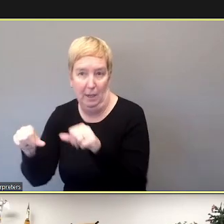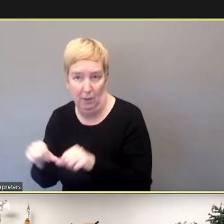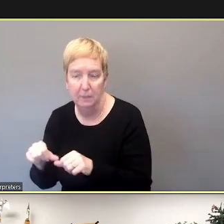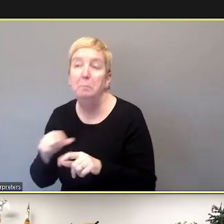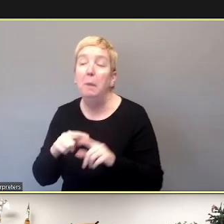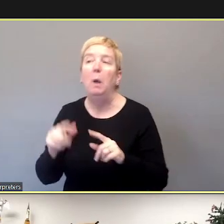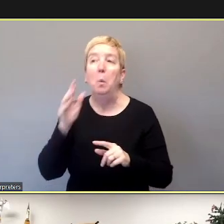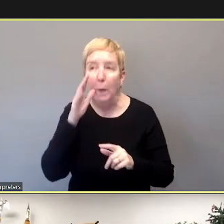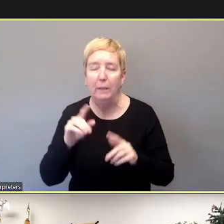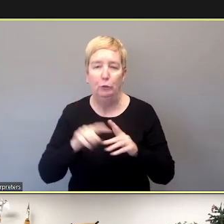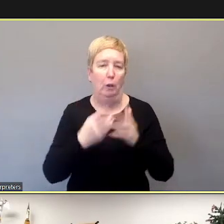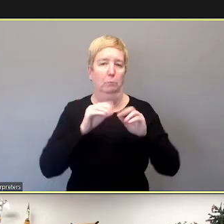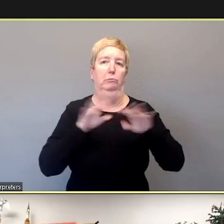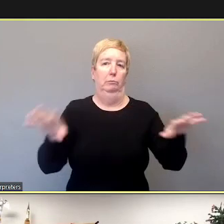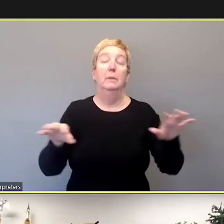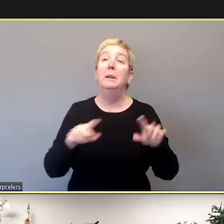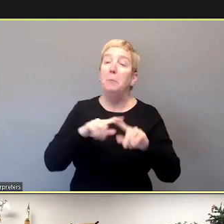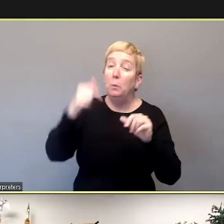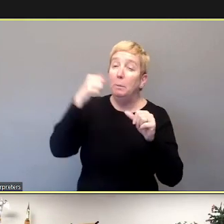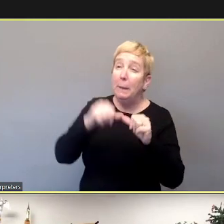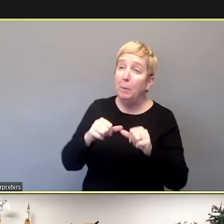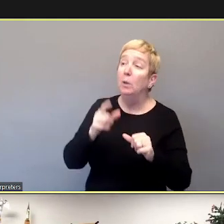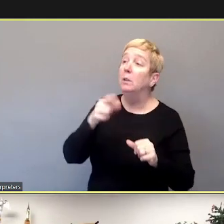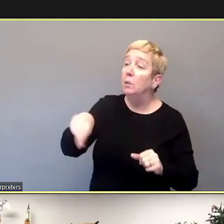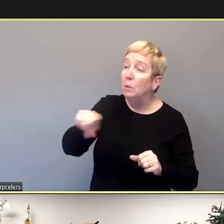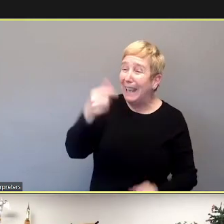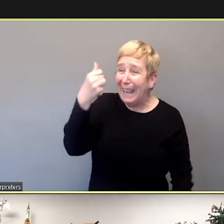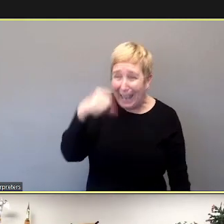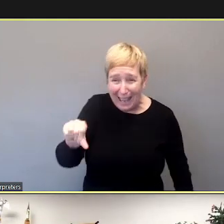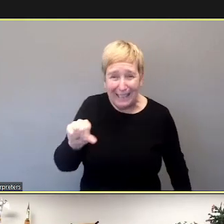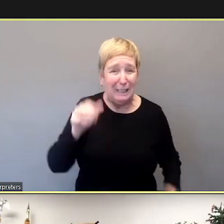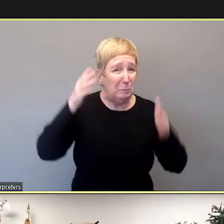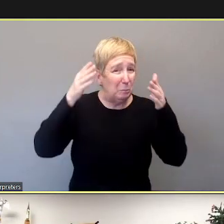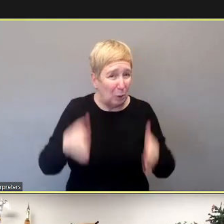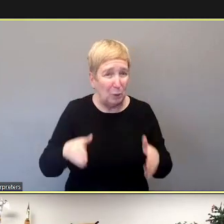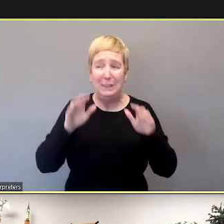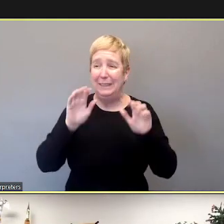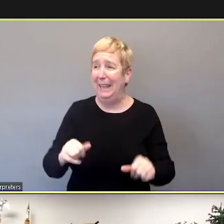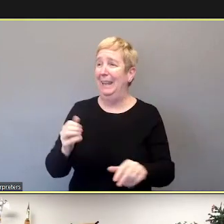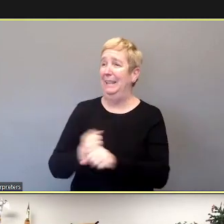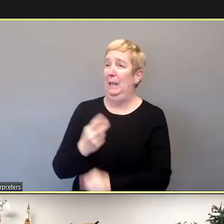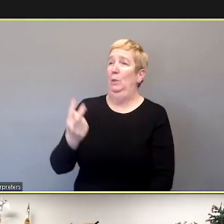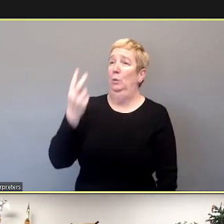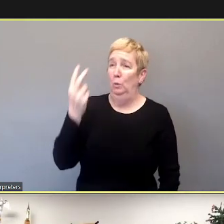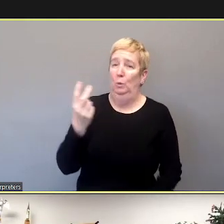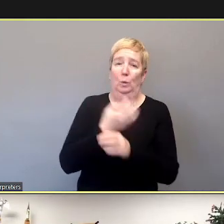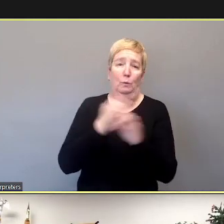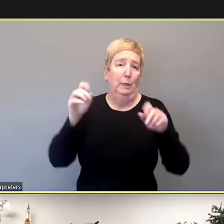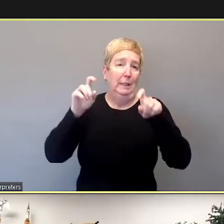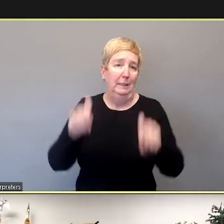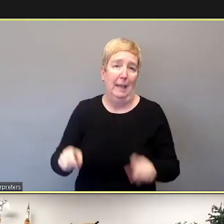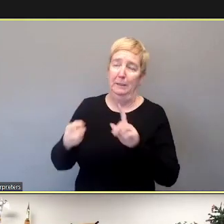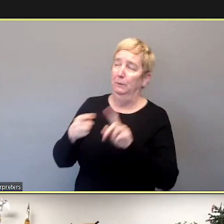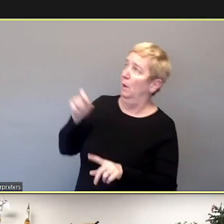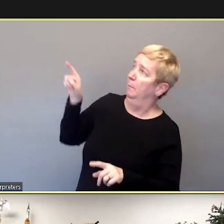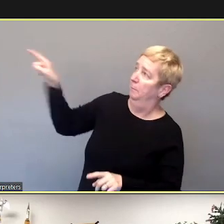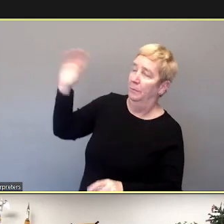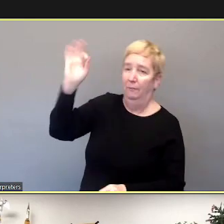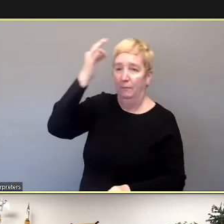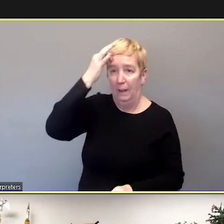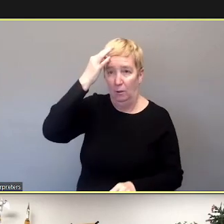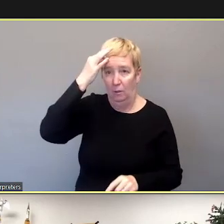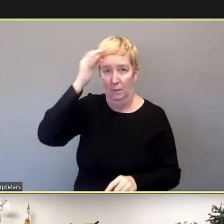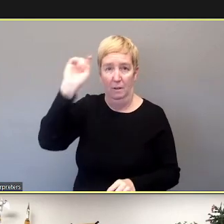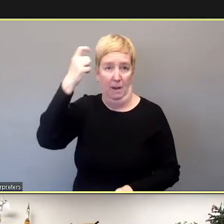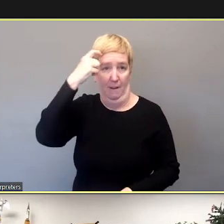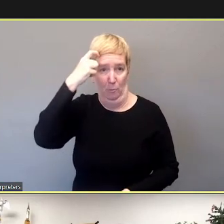today, any New Mexican can get 2 free tests from the federal government. In addition,